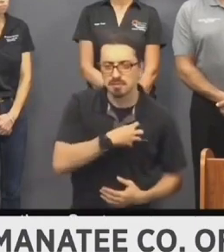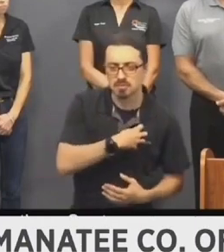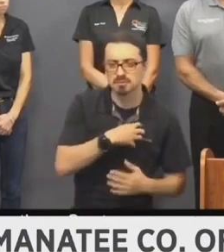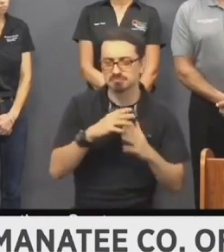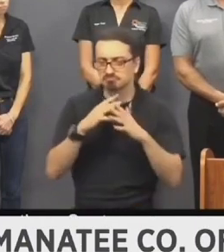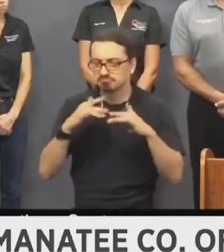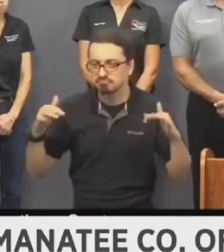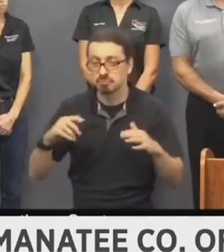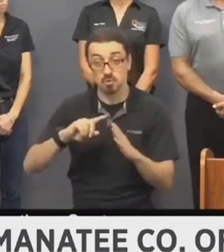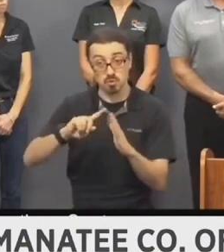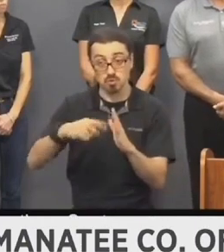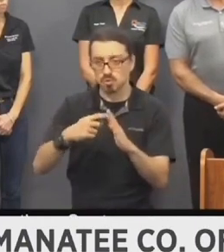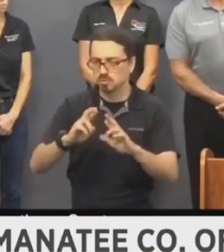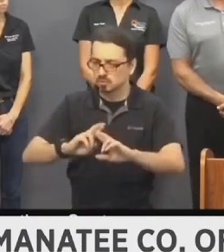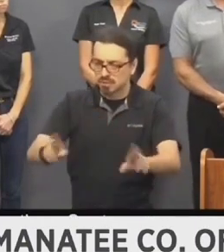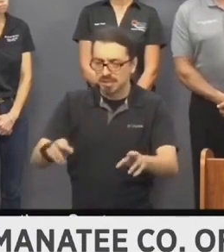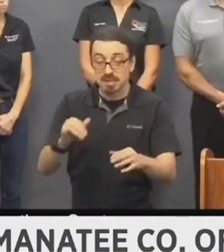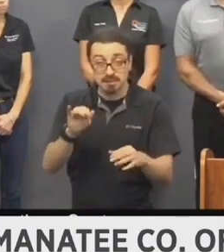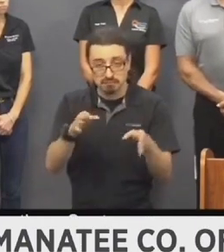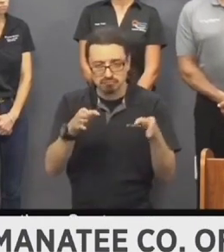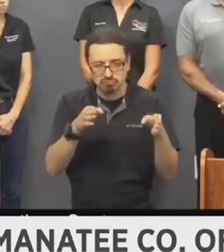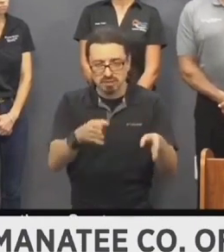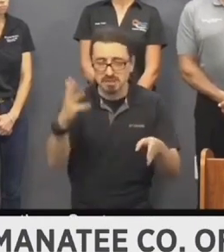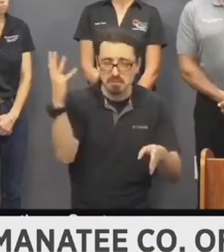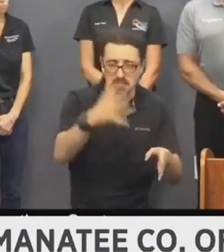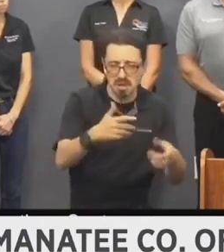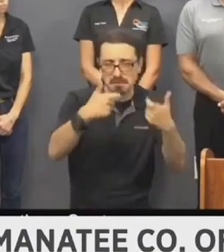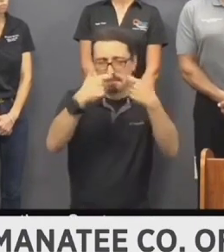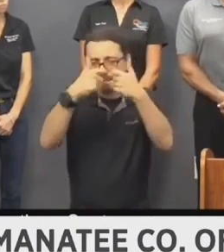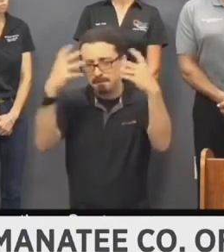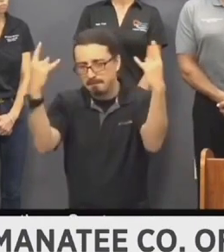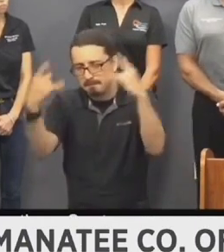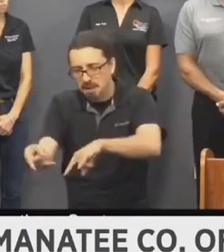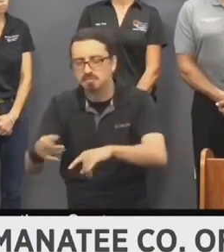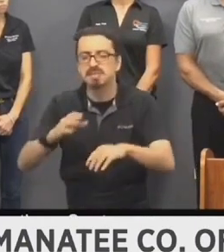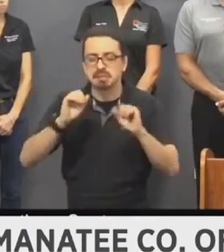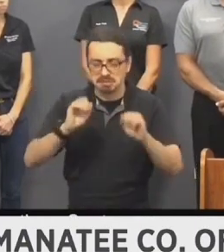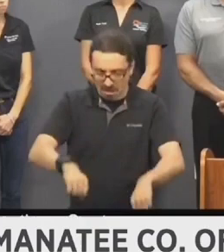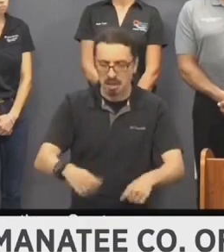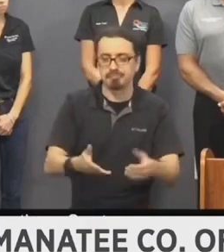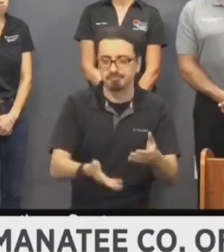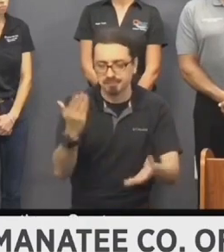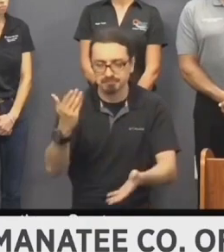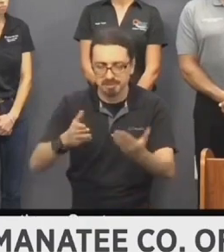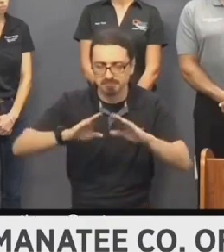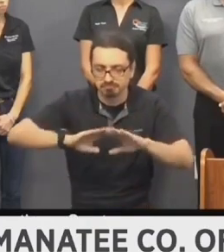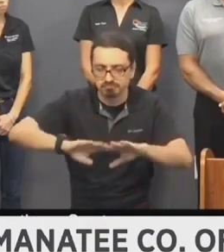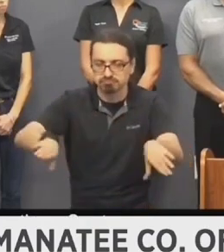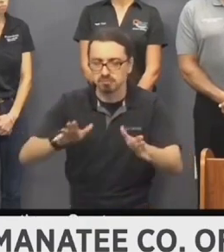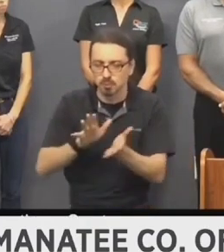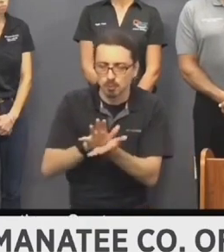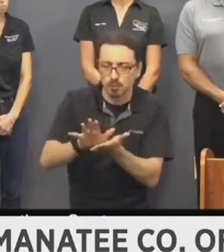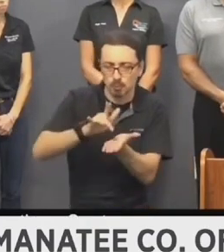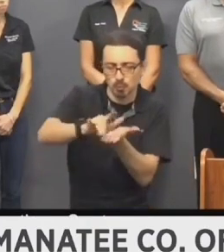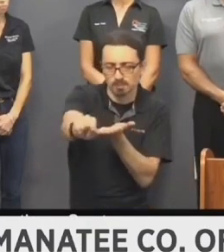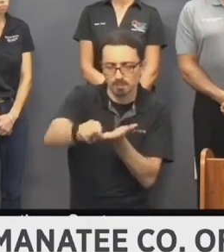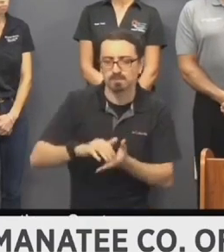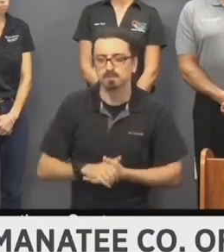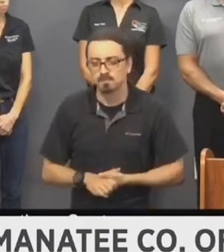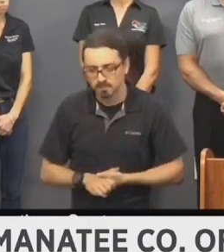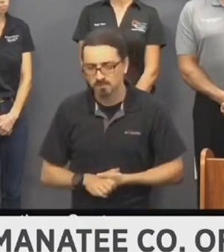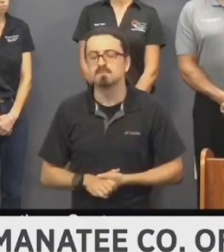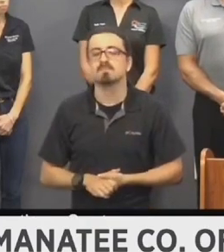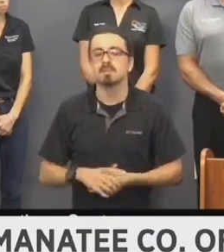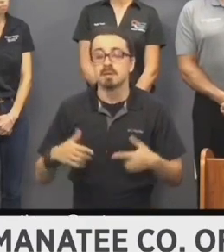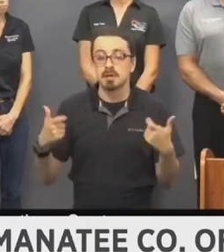we have downed trees. Florida Power and Light, Preco Power is with them, so they're in place. Earlier